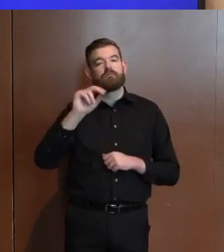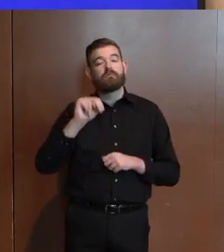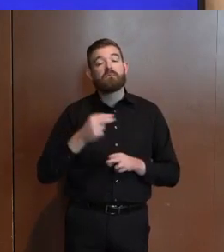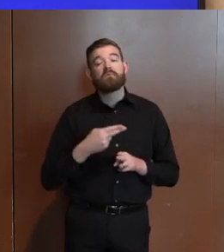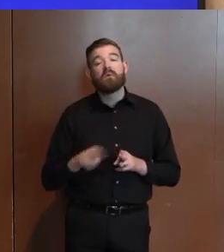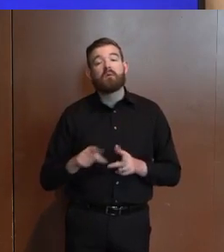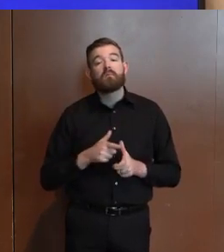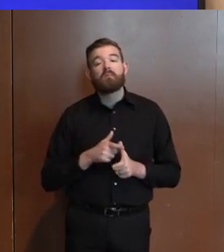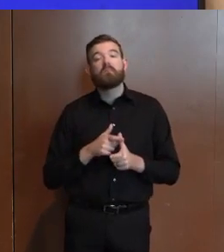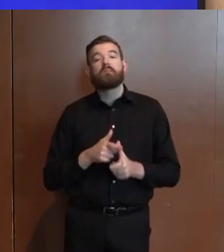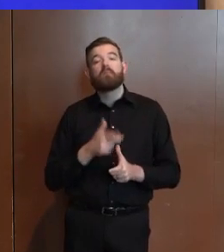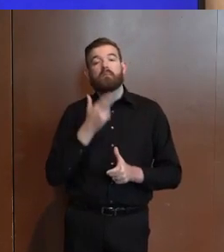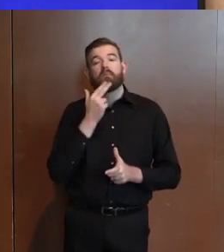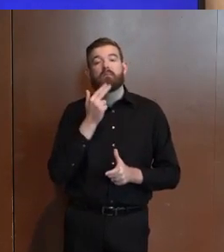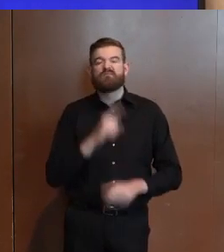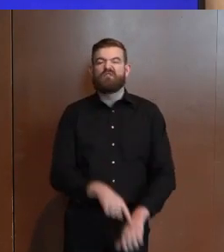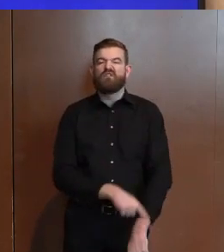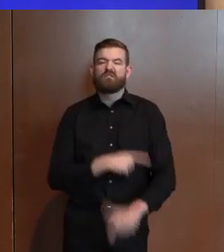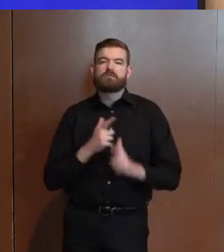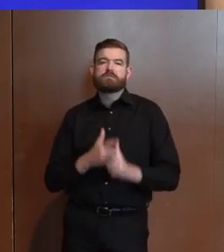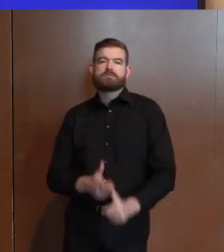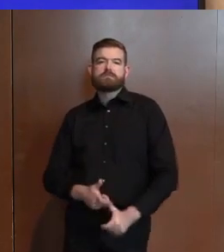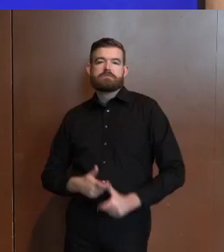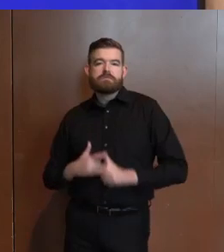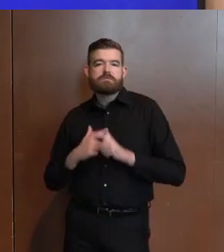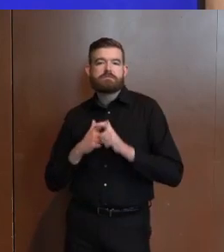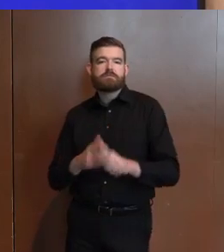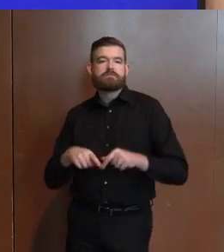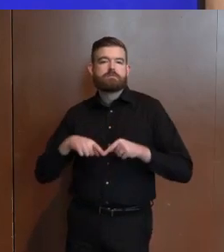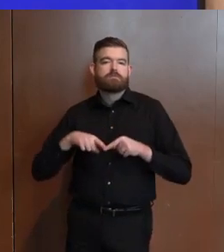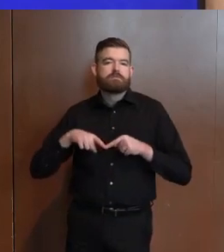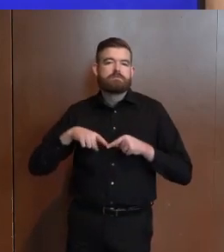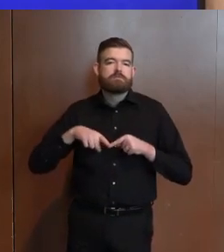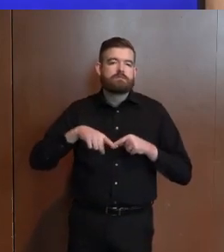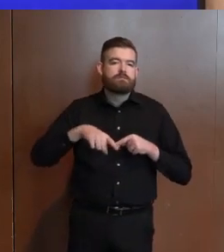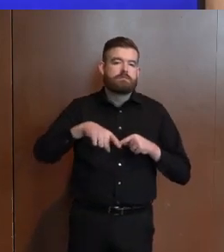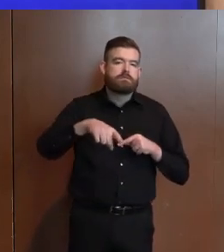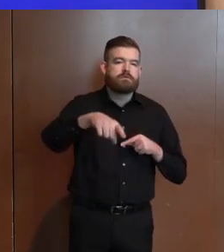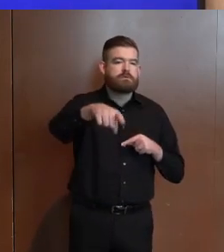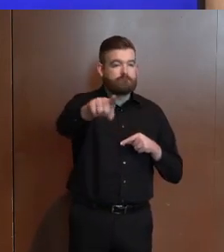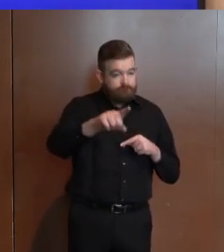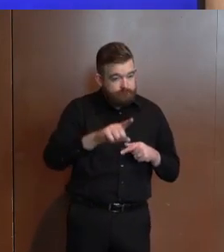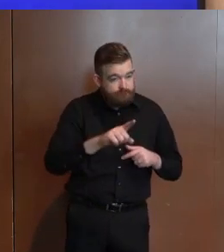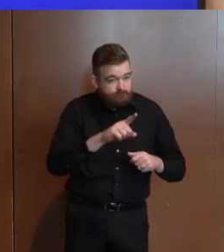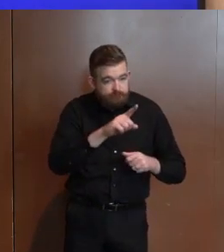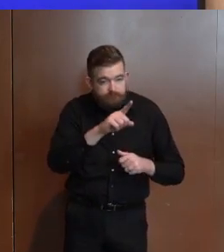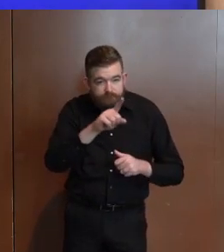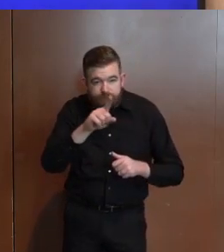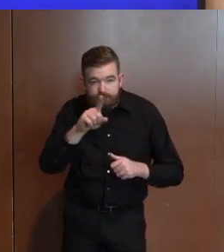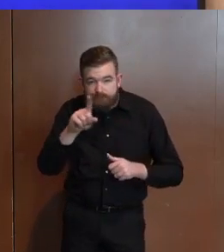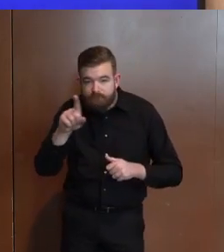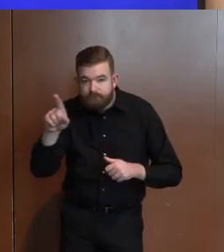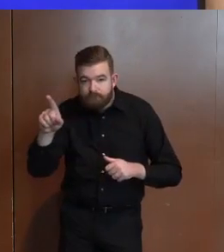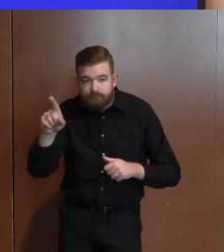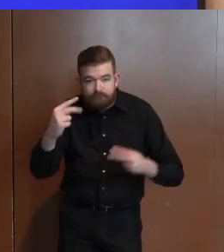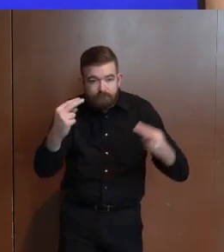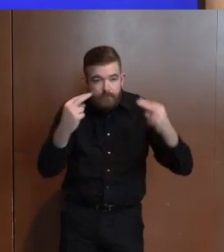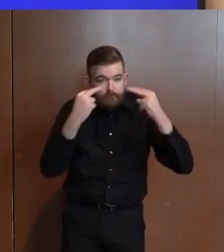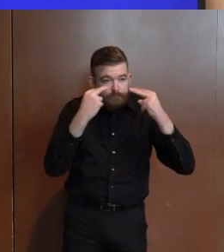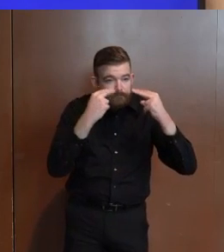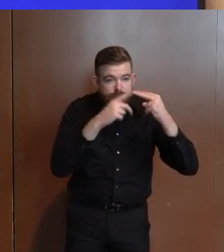stronger than ever before, but only if each and every single one of us, including everybody watching and all your family and friends and